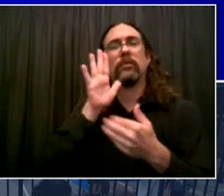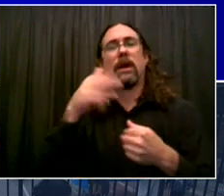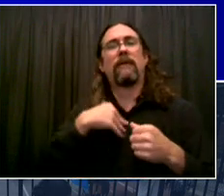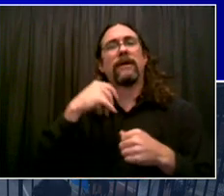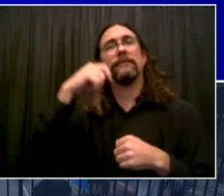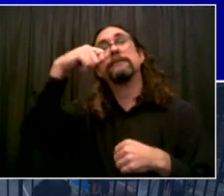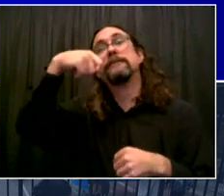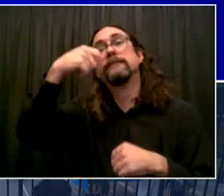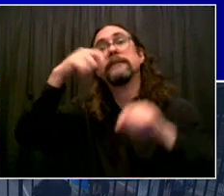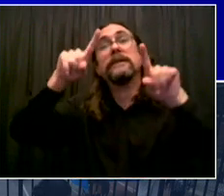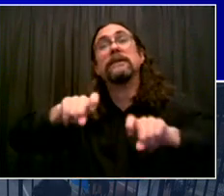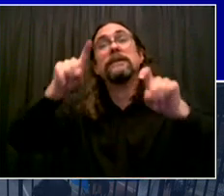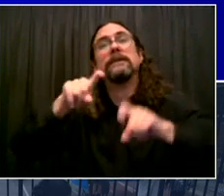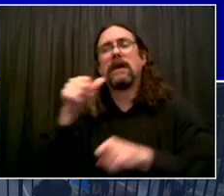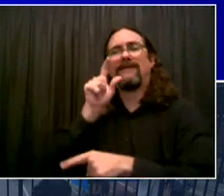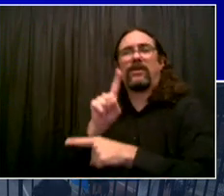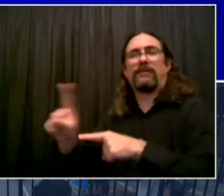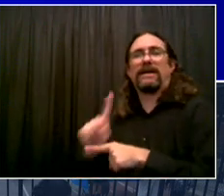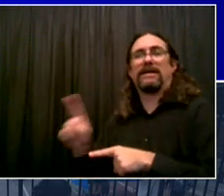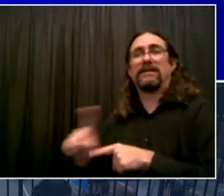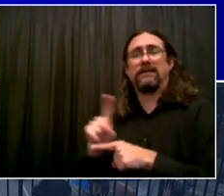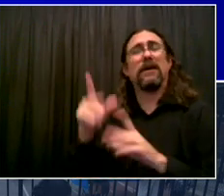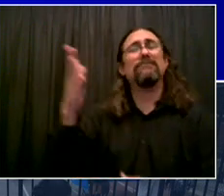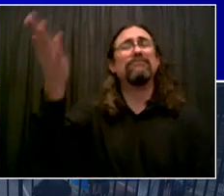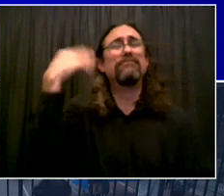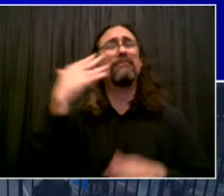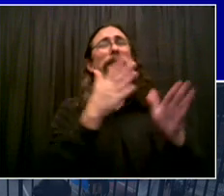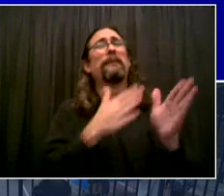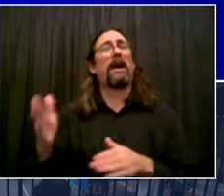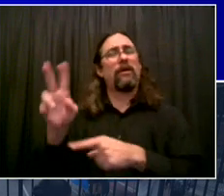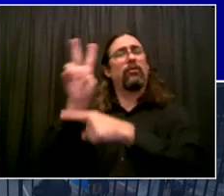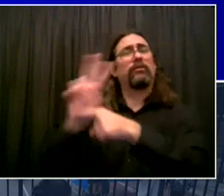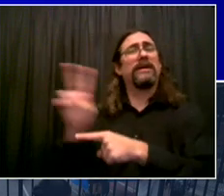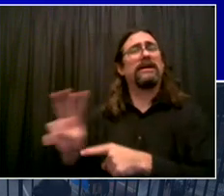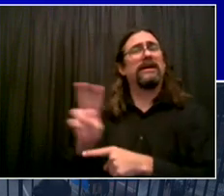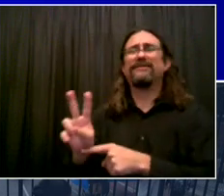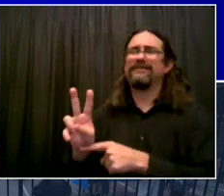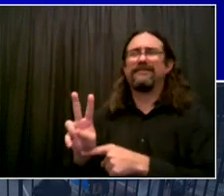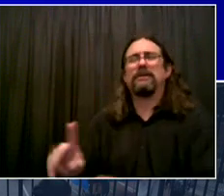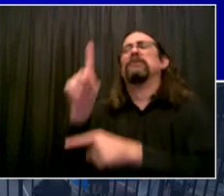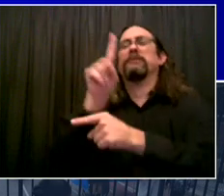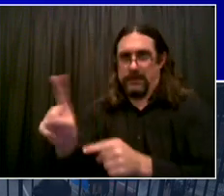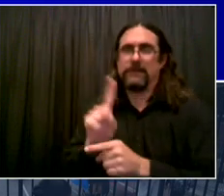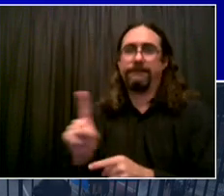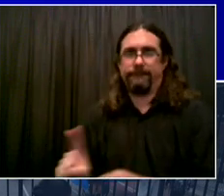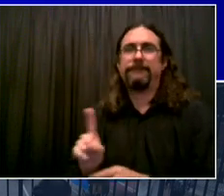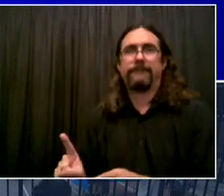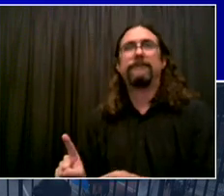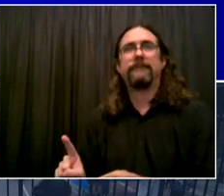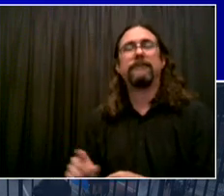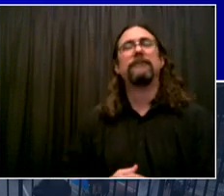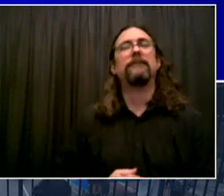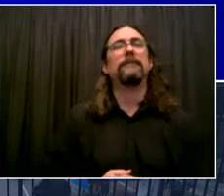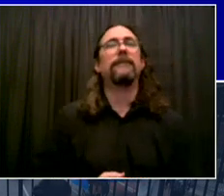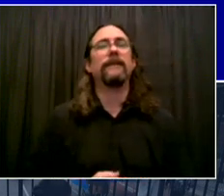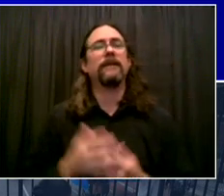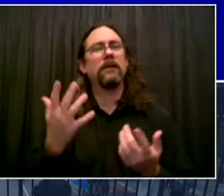then we will change the quarantine approach, and we'll align to the CDC guidance on that. When there